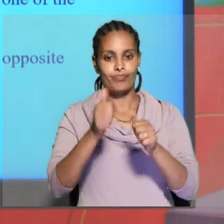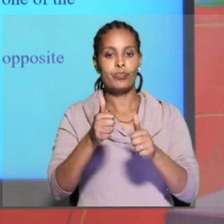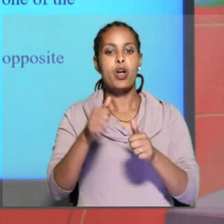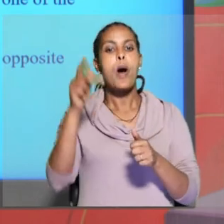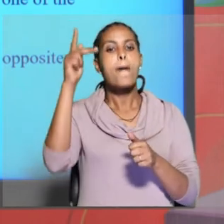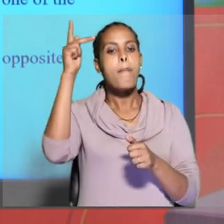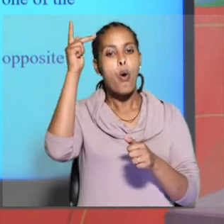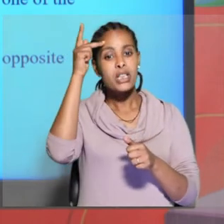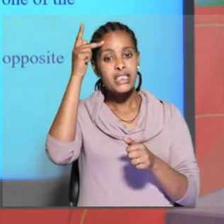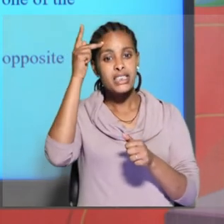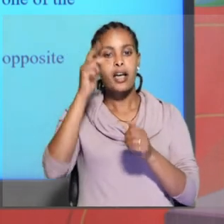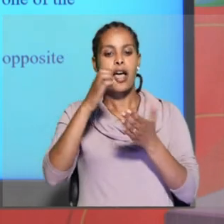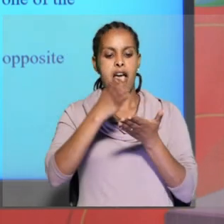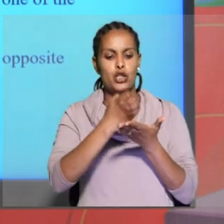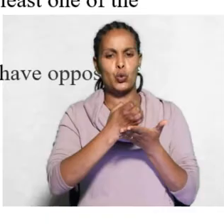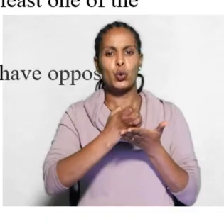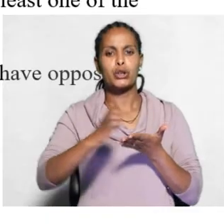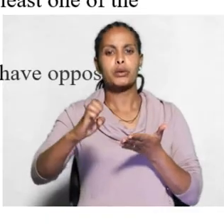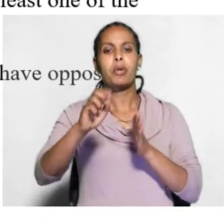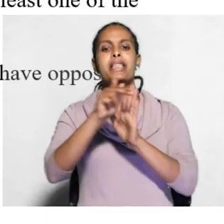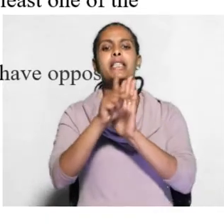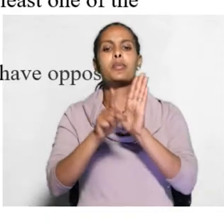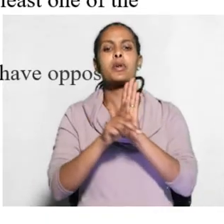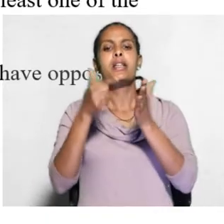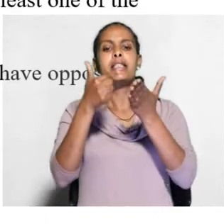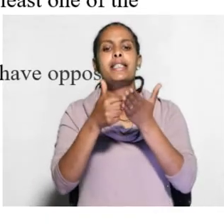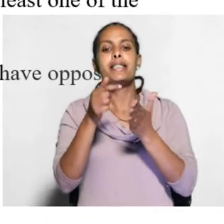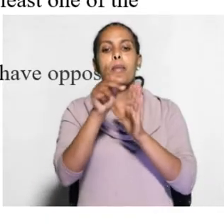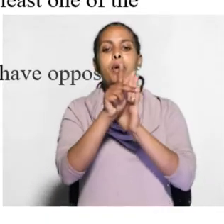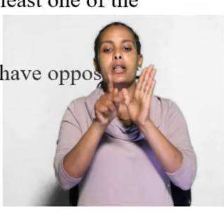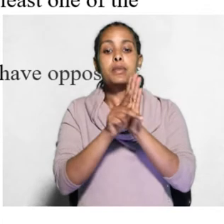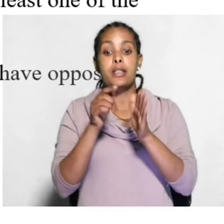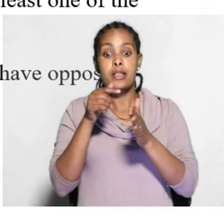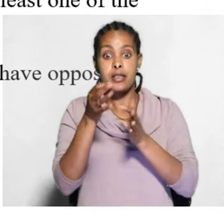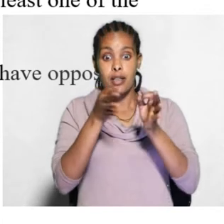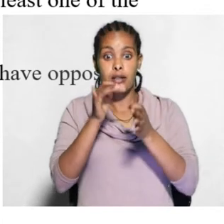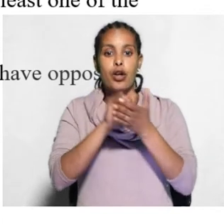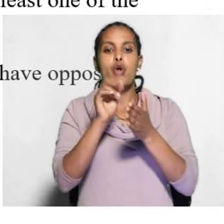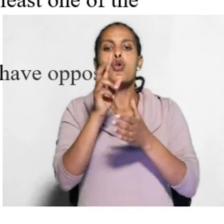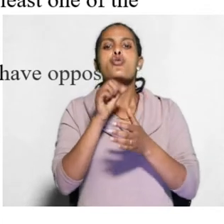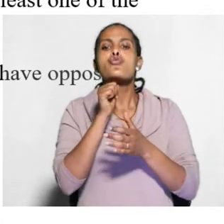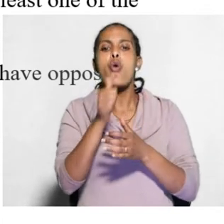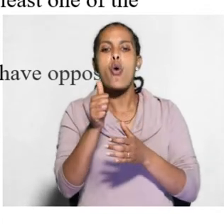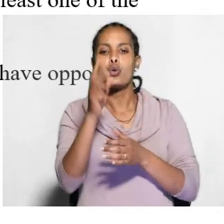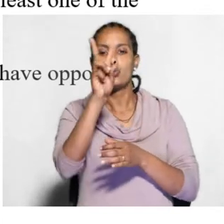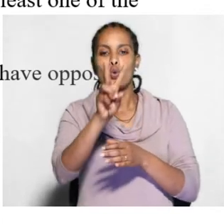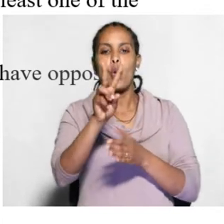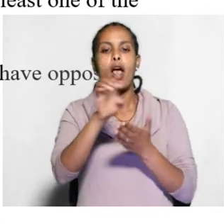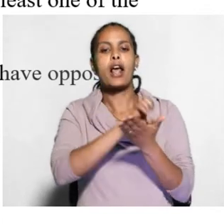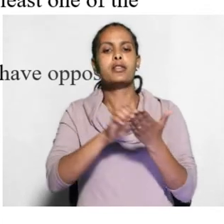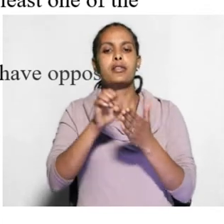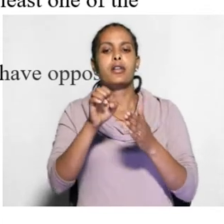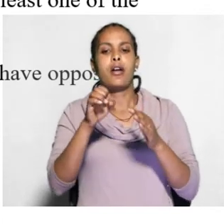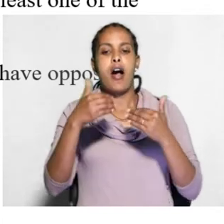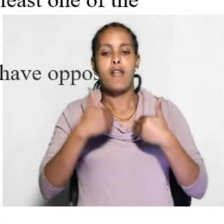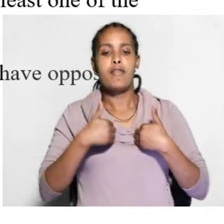Pauli's exclusion principle. This principle states that no two electrons in an atom can have the same